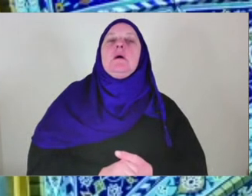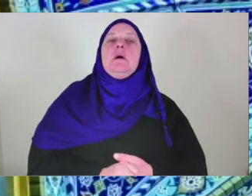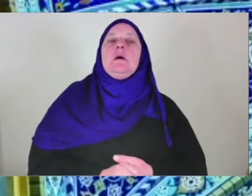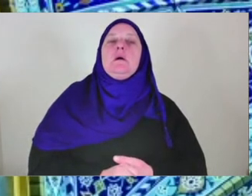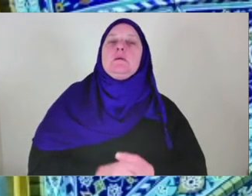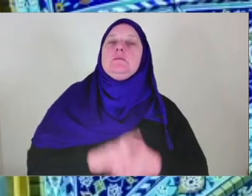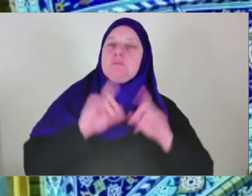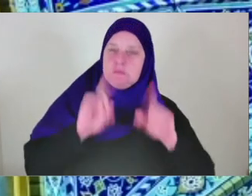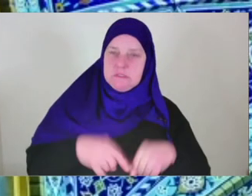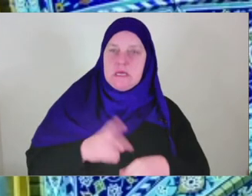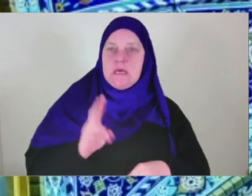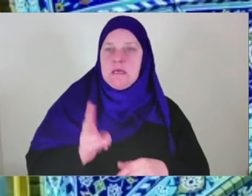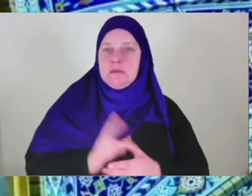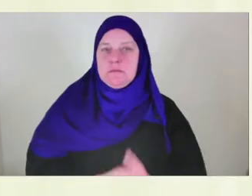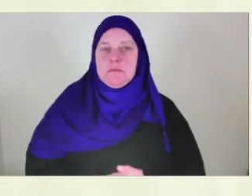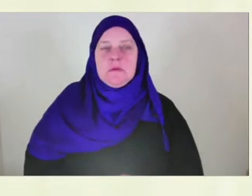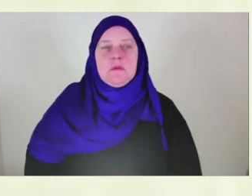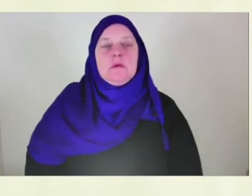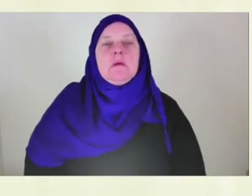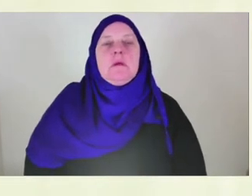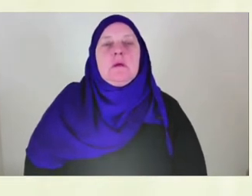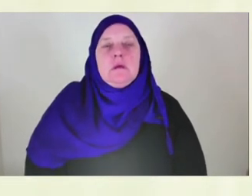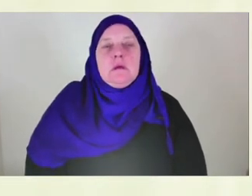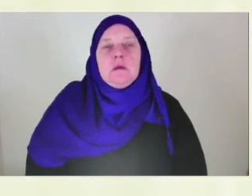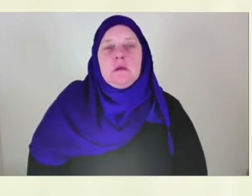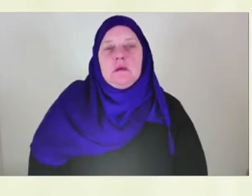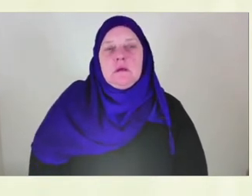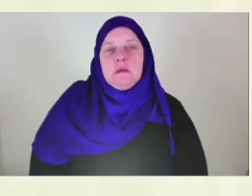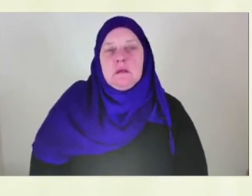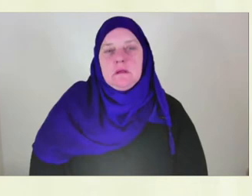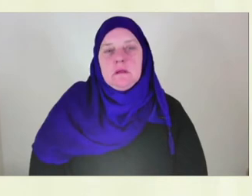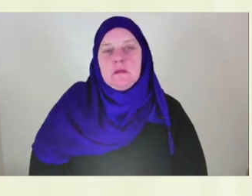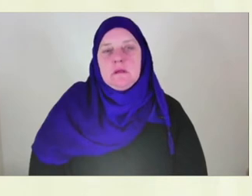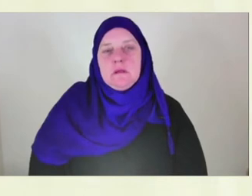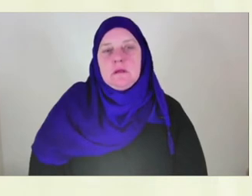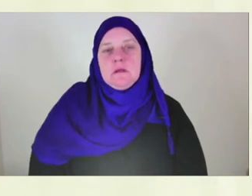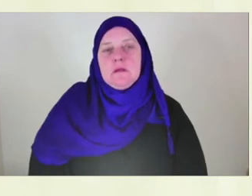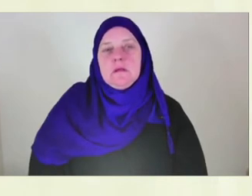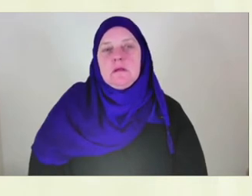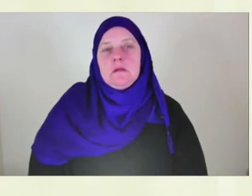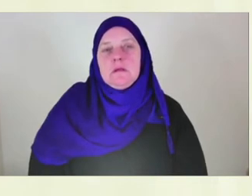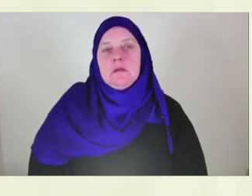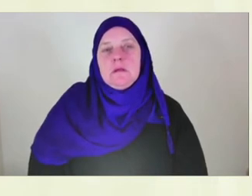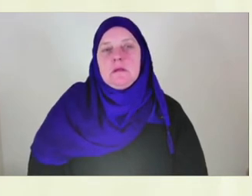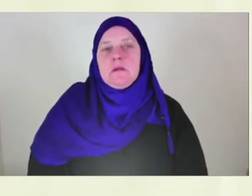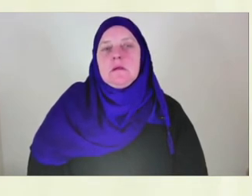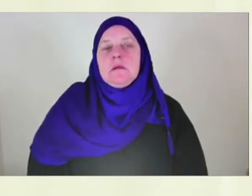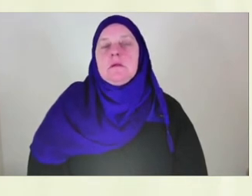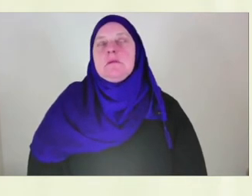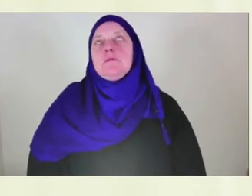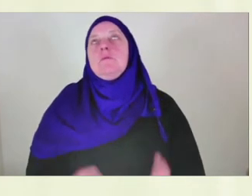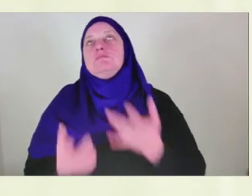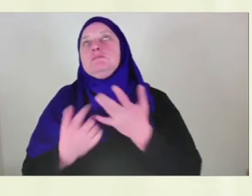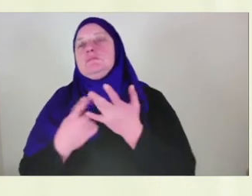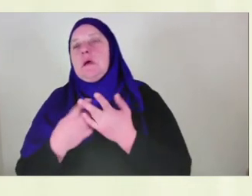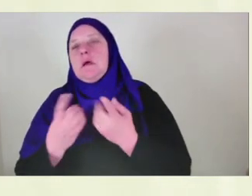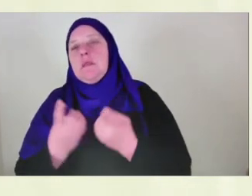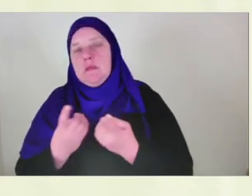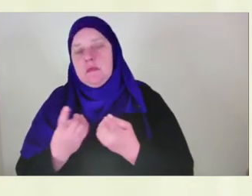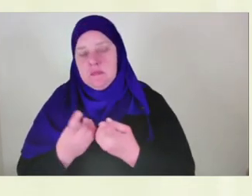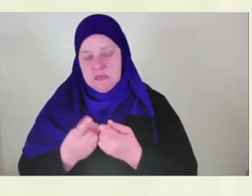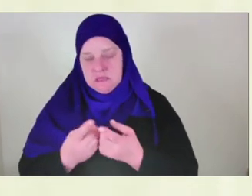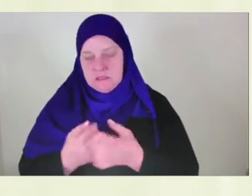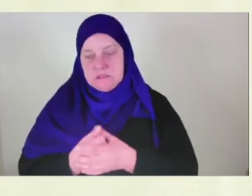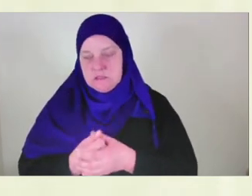Yep. So that's how it works. Now, for other things the Sheikh mentioned, a lot of people don't look at things